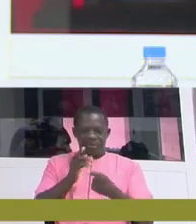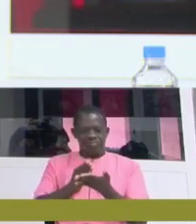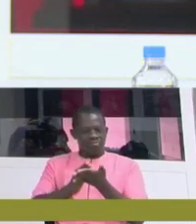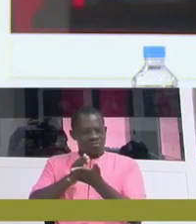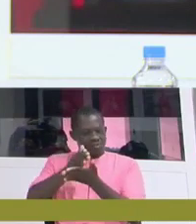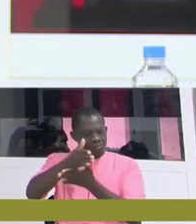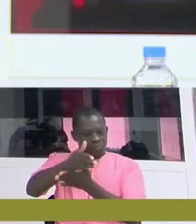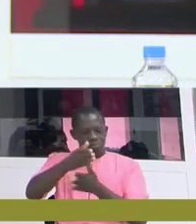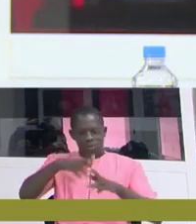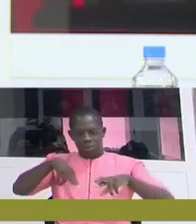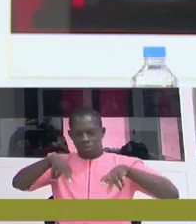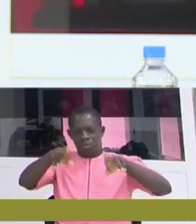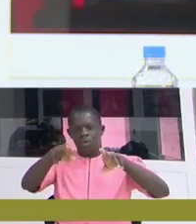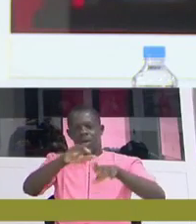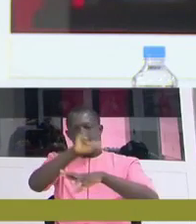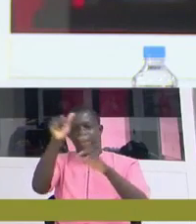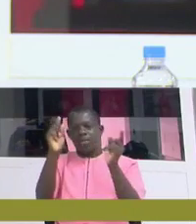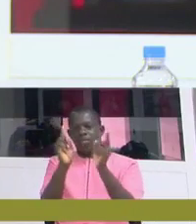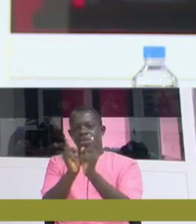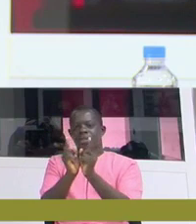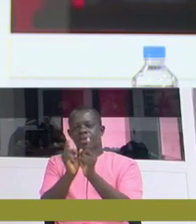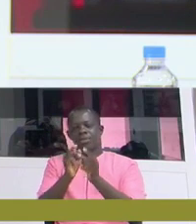road and went to him.